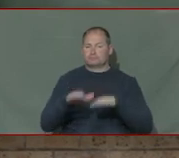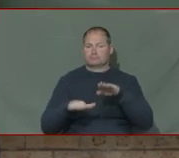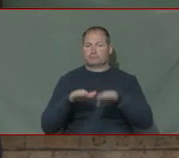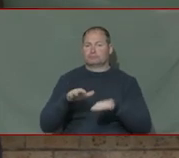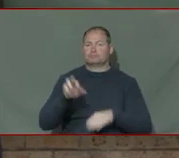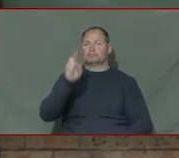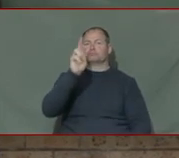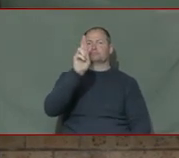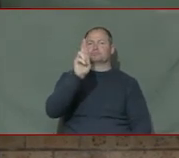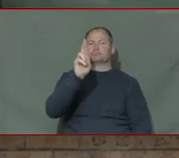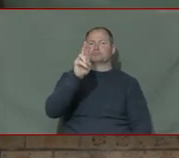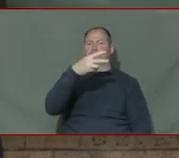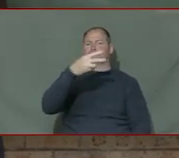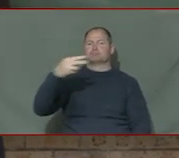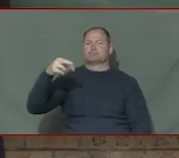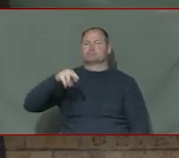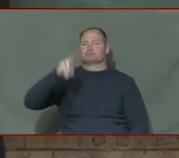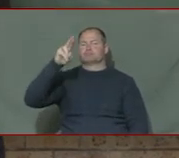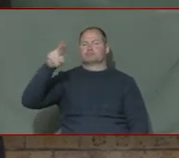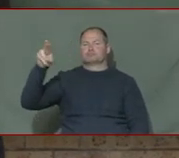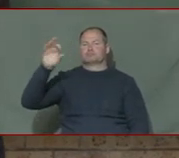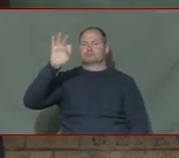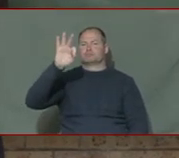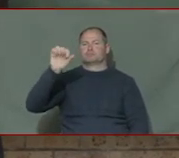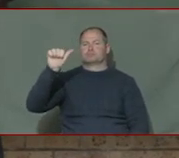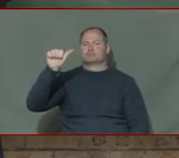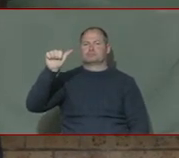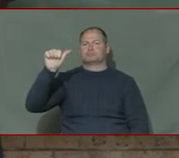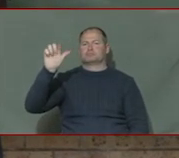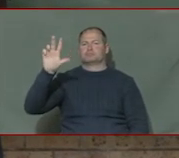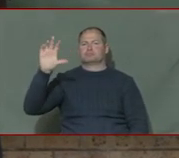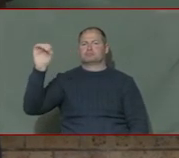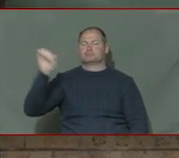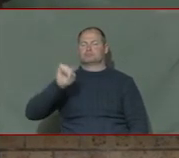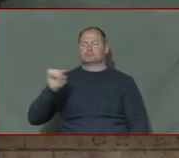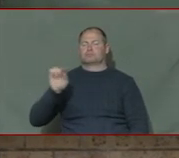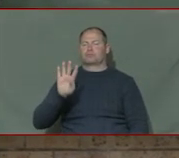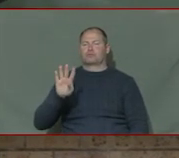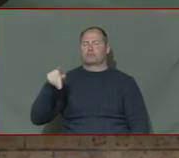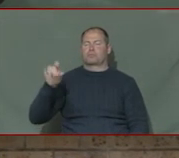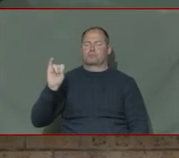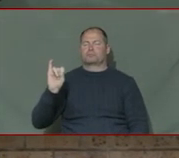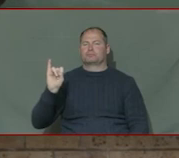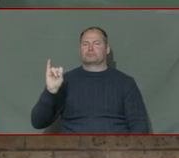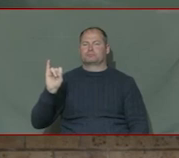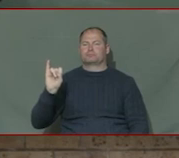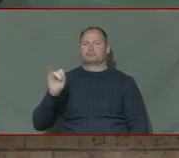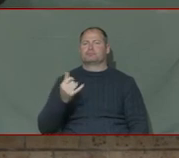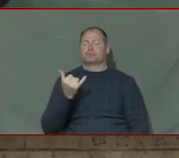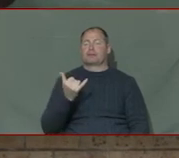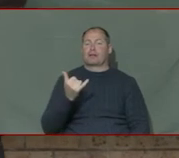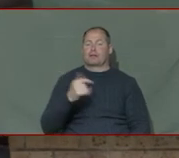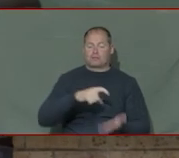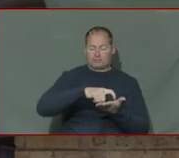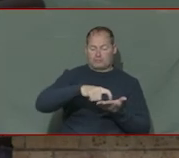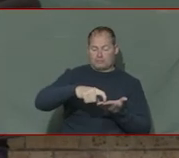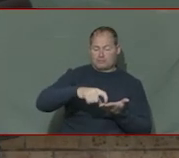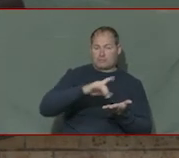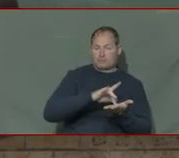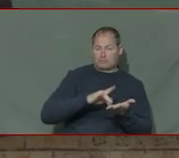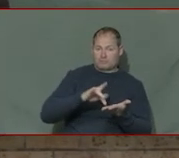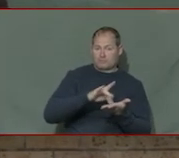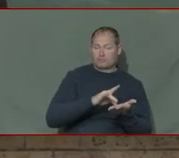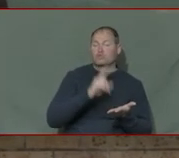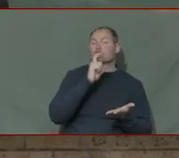equal to the cube root of 680 over 4 pi. And if I use my calculator,